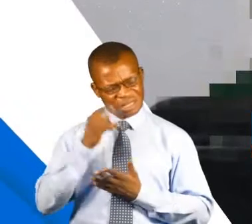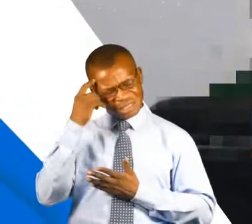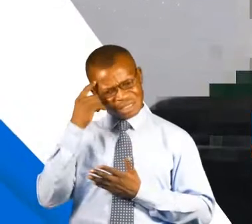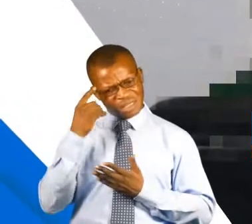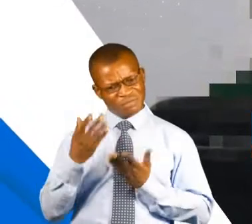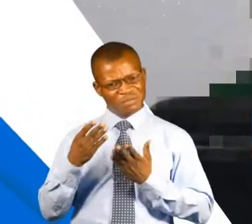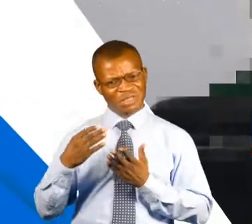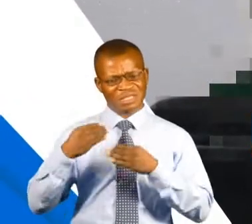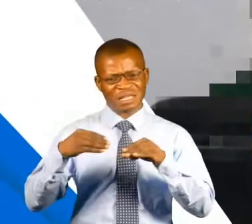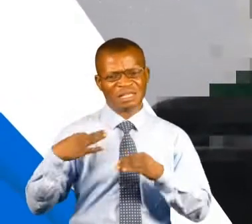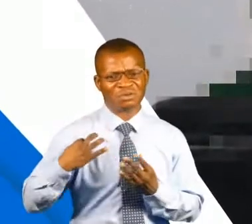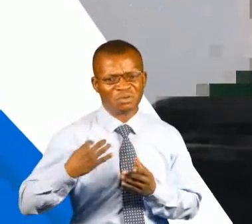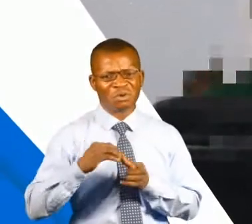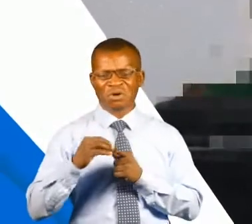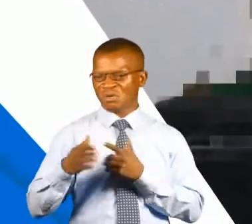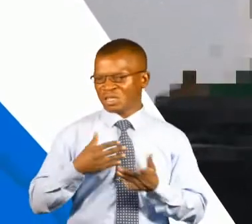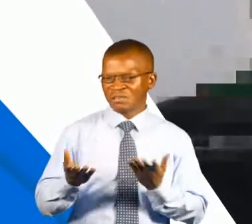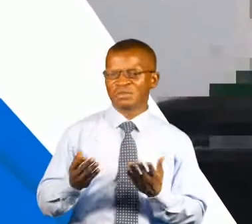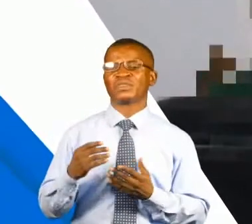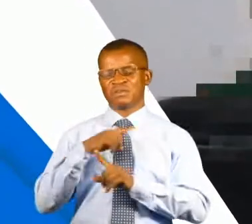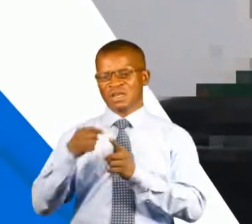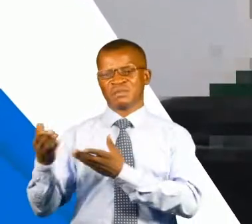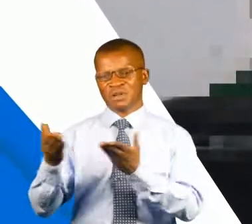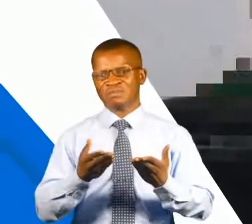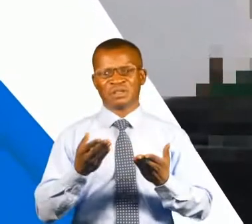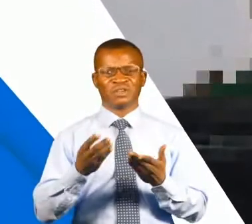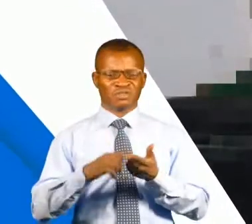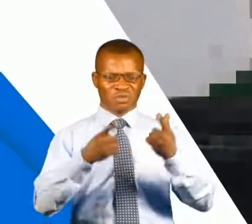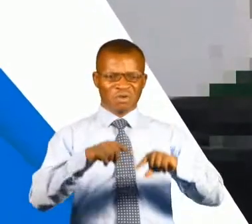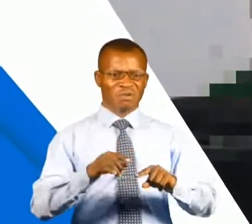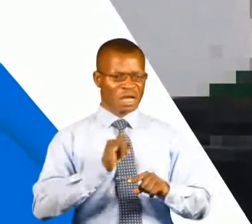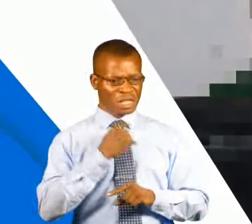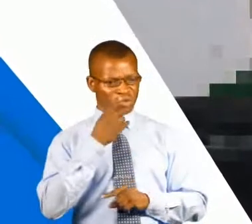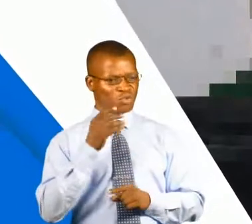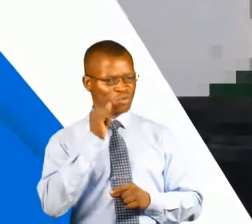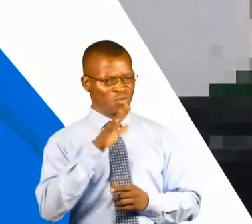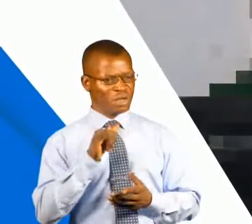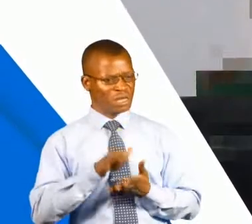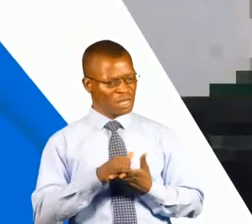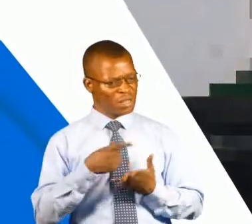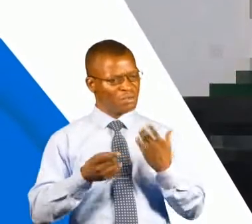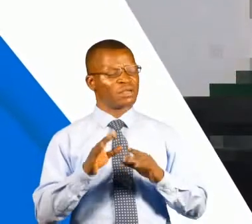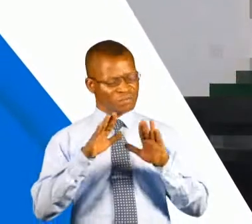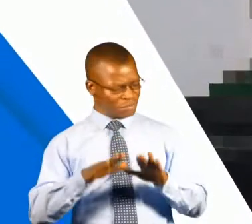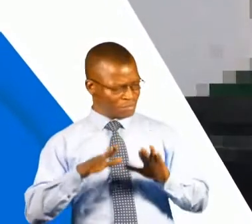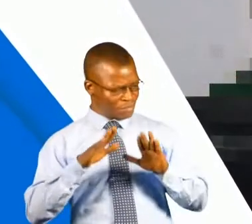I reason that is the boutique or is whatever, what they bring me come and do here. And I told the woman, say,